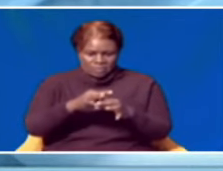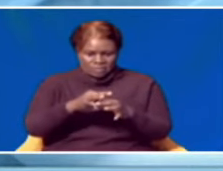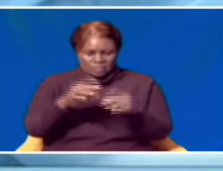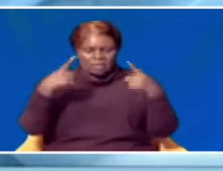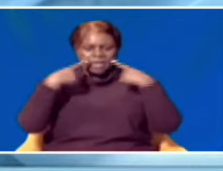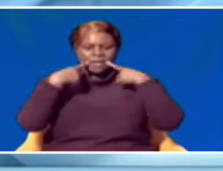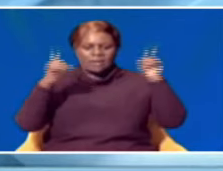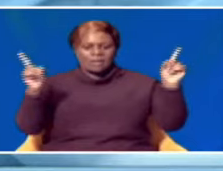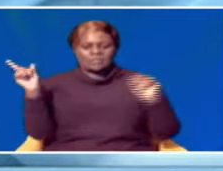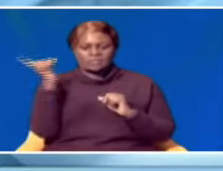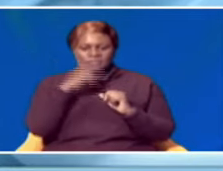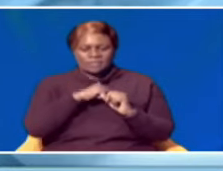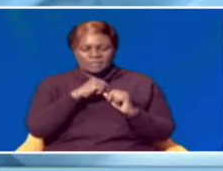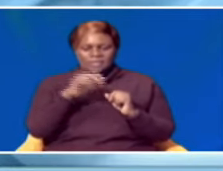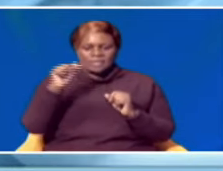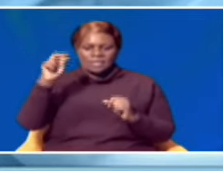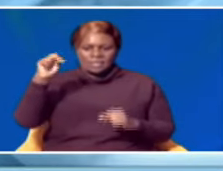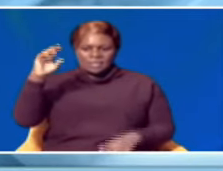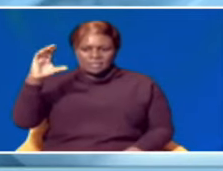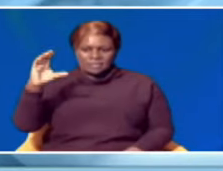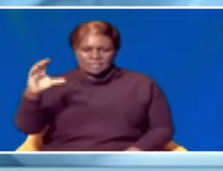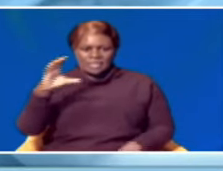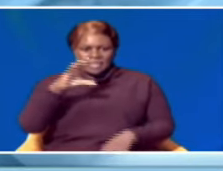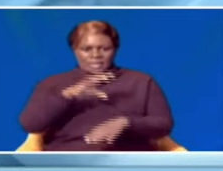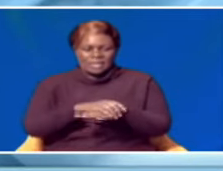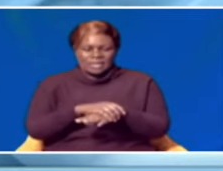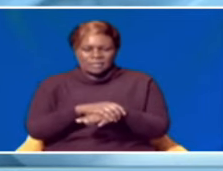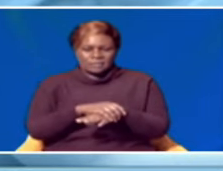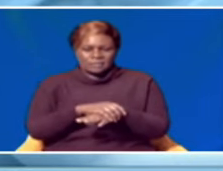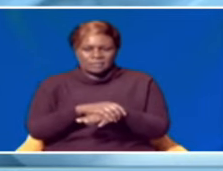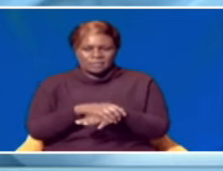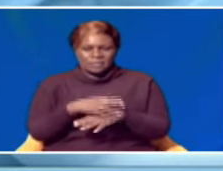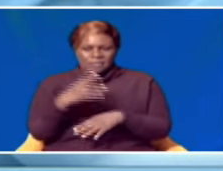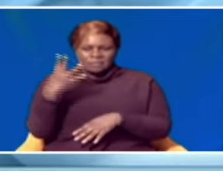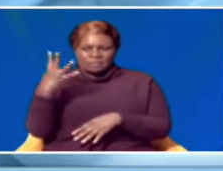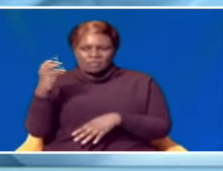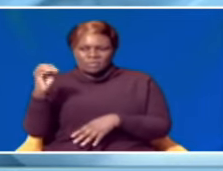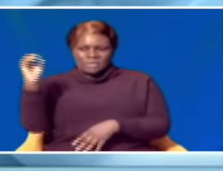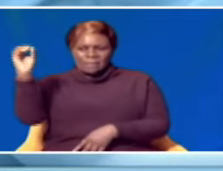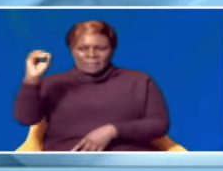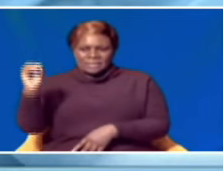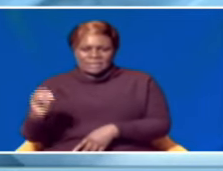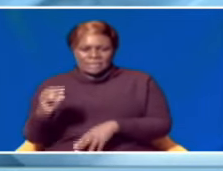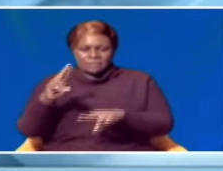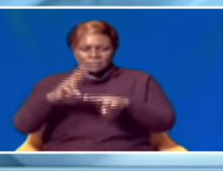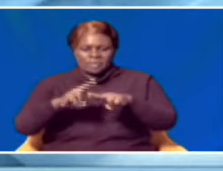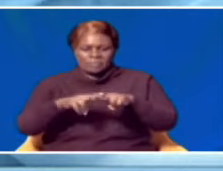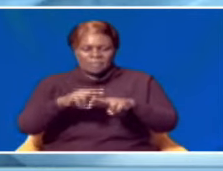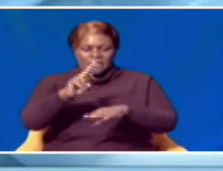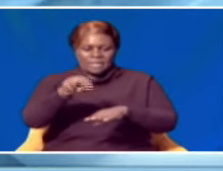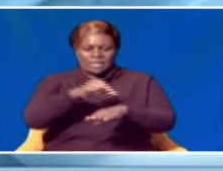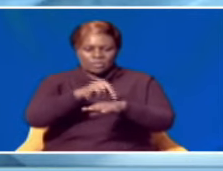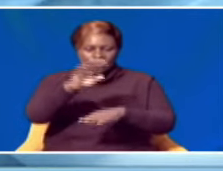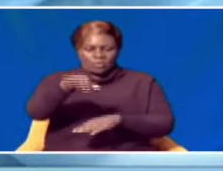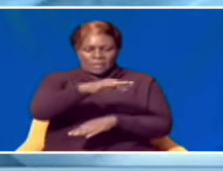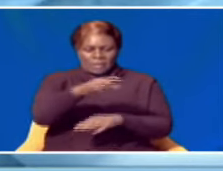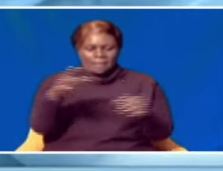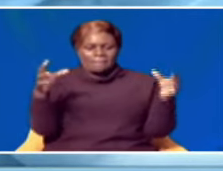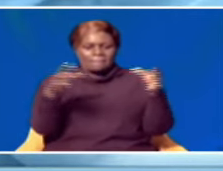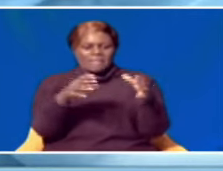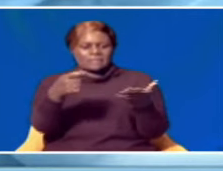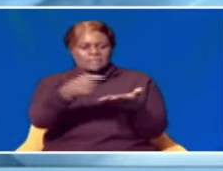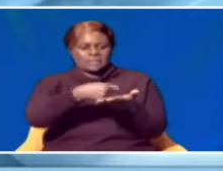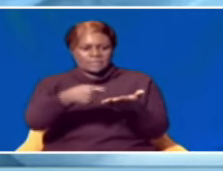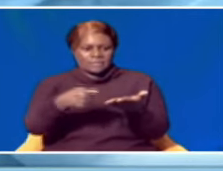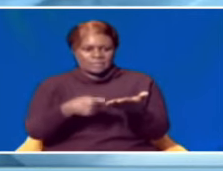been declared, with the ruling ANC getting a dismal 40% of seats in the National Assembly. The party